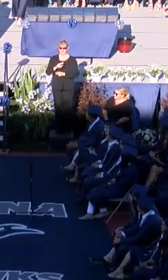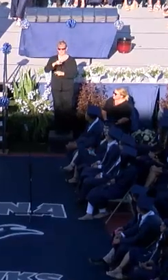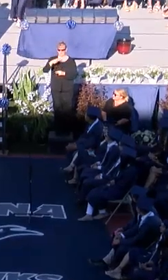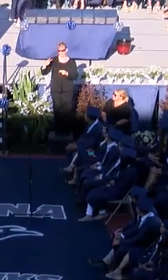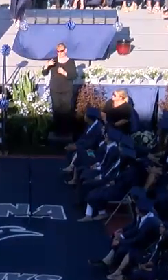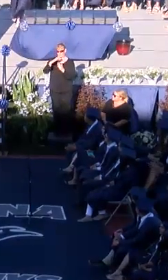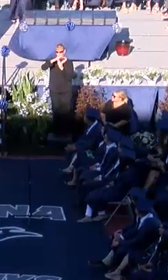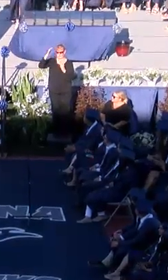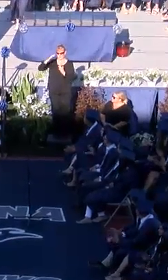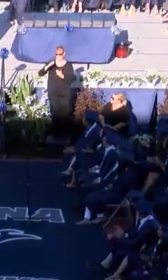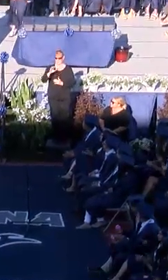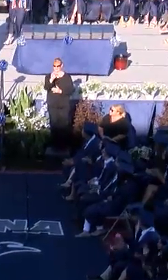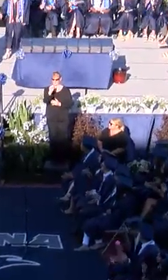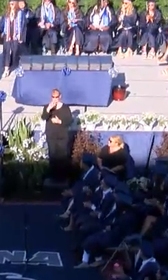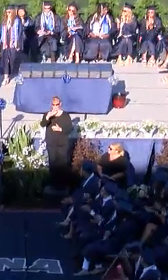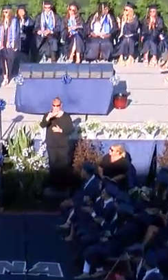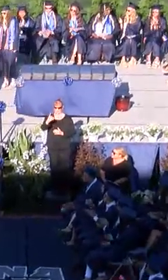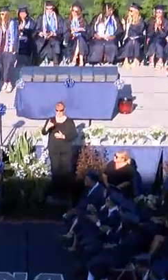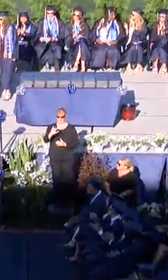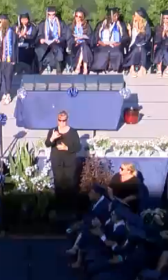Carly Jacobs.